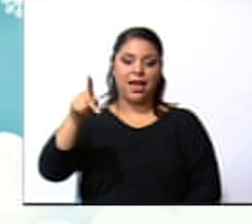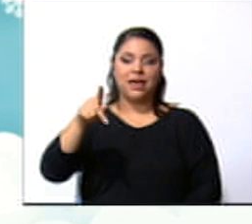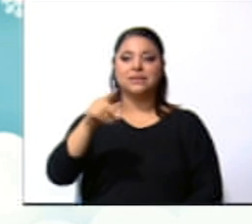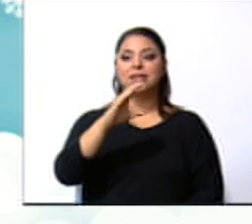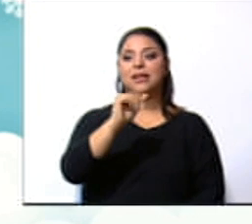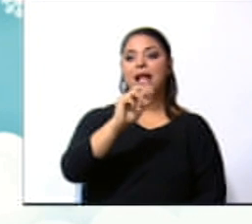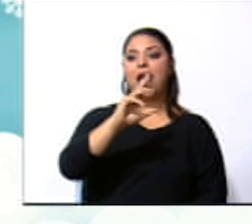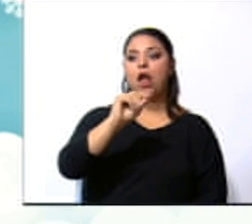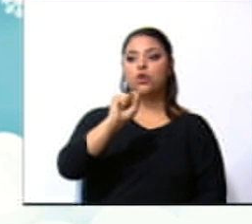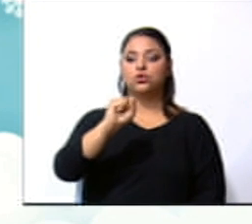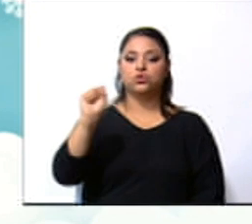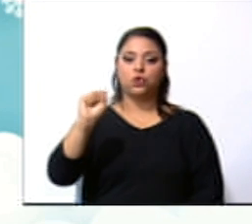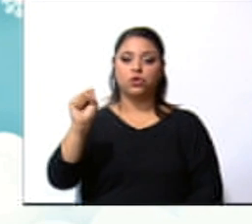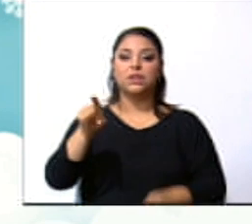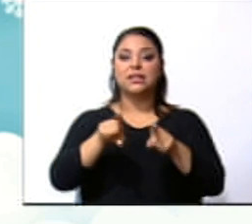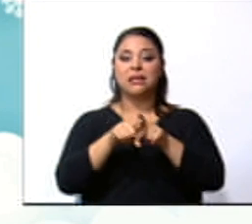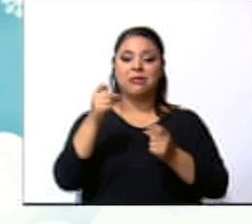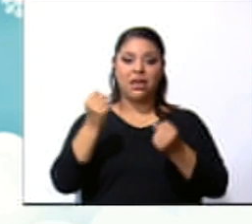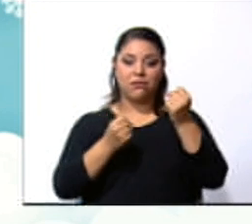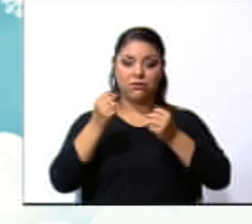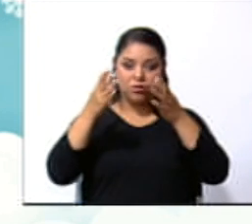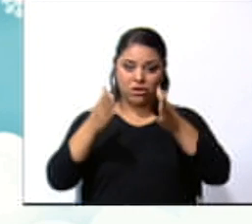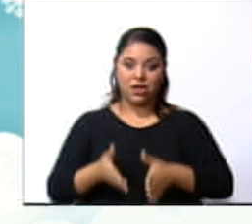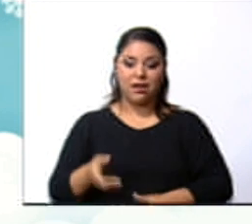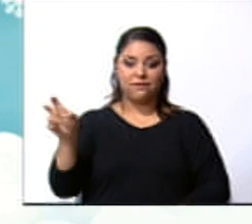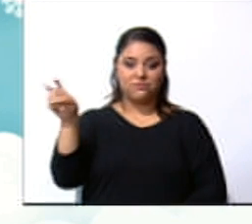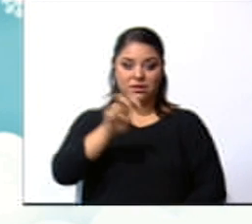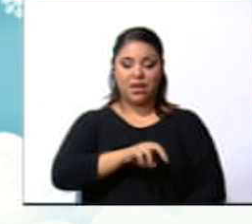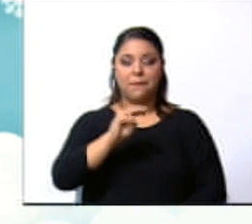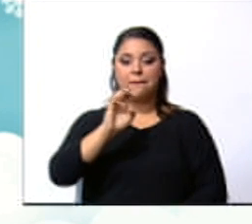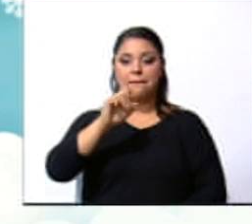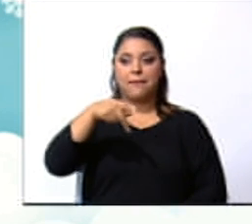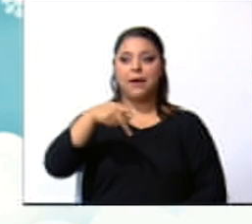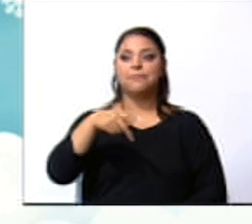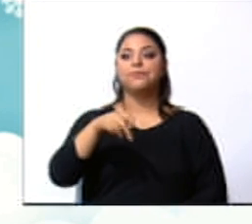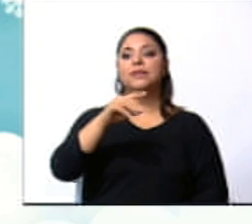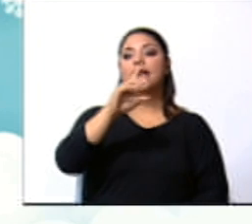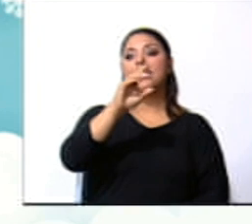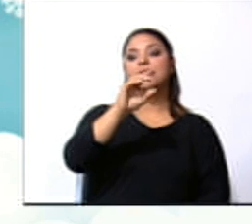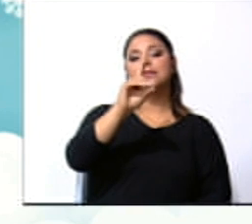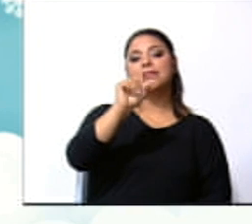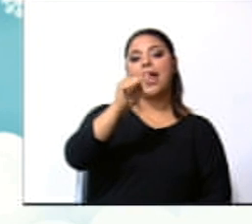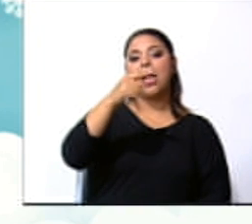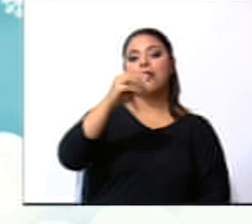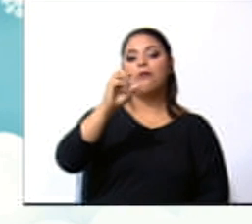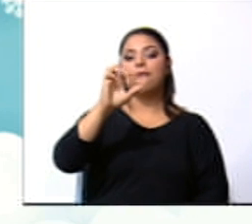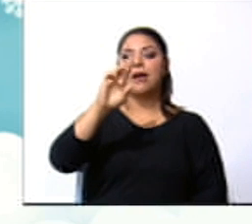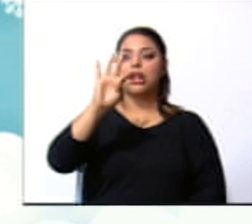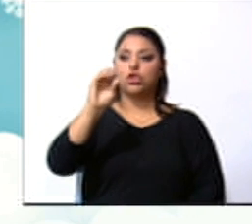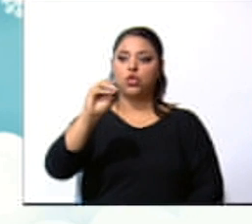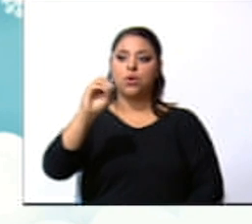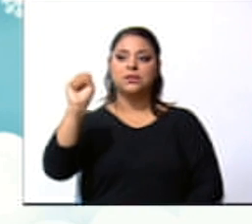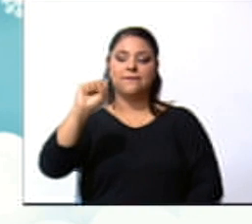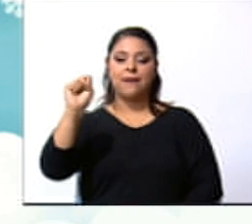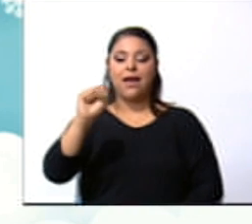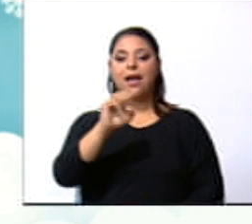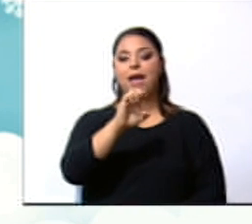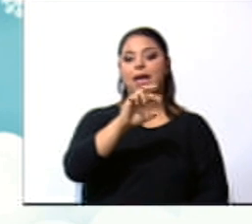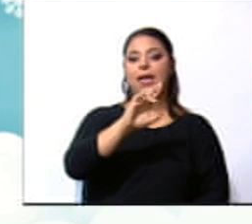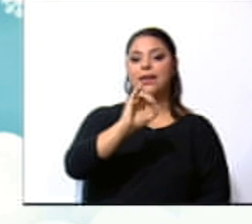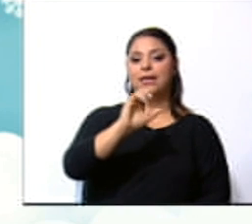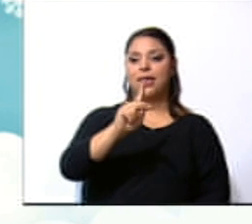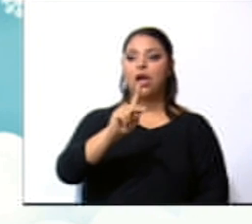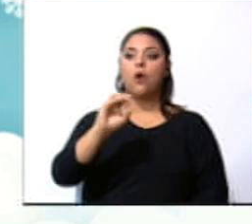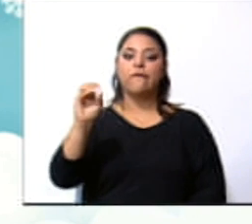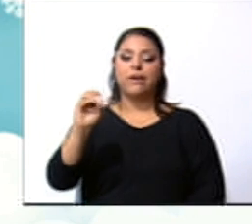the drivers from MEP, Dagoberto Cibaja, Eric Oviedo, and Mauricio Valerio. Thanks